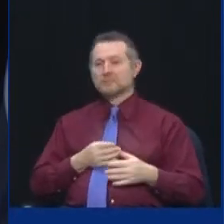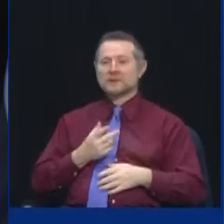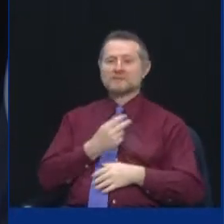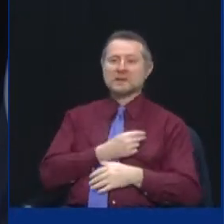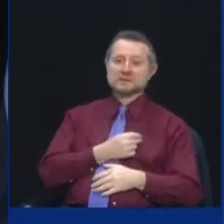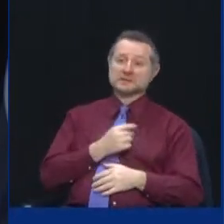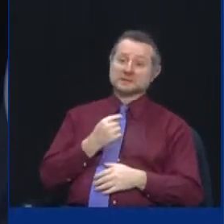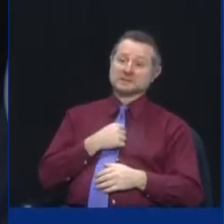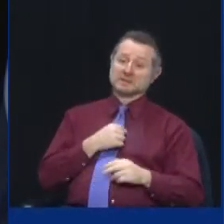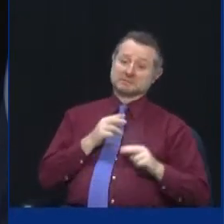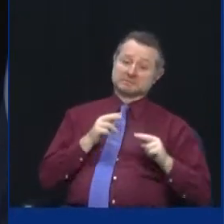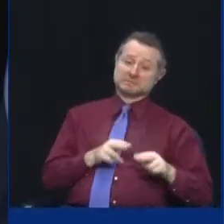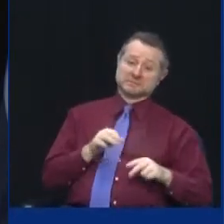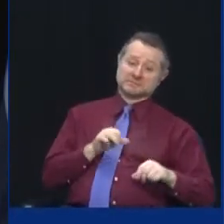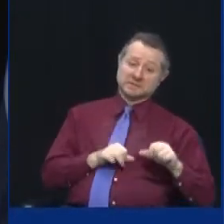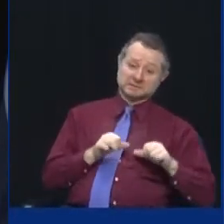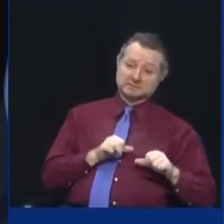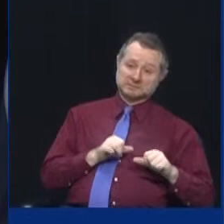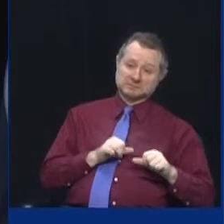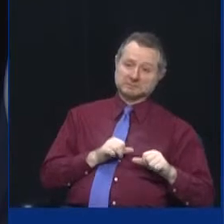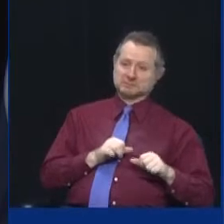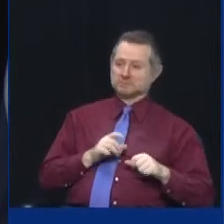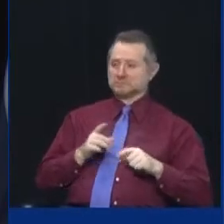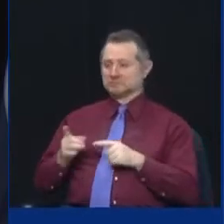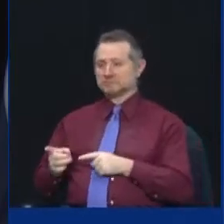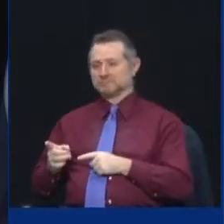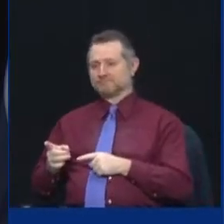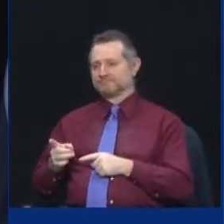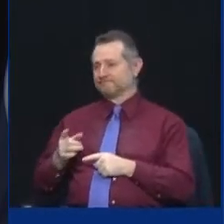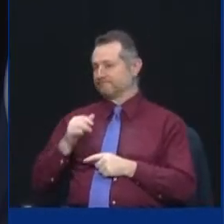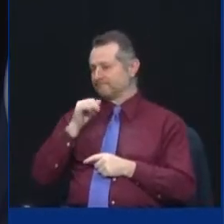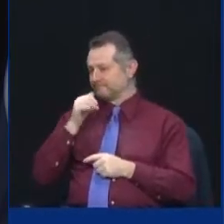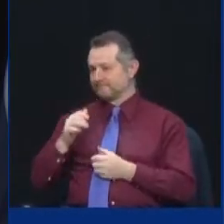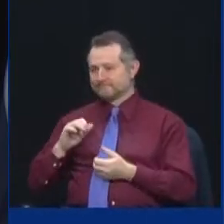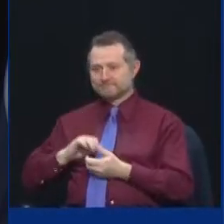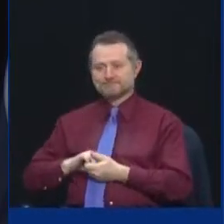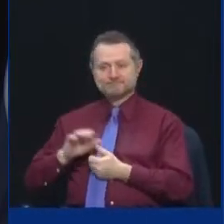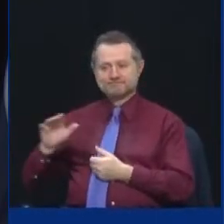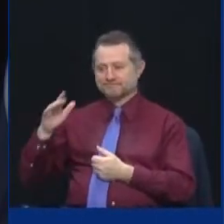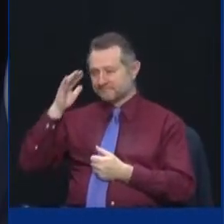the theory, but there is a hardcore,